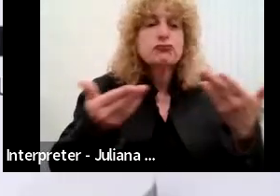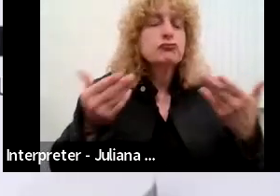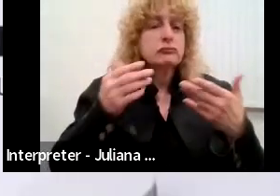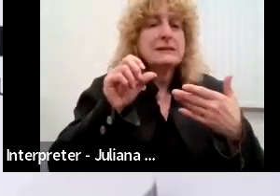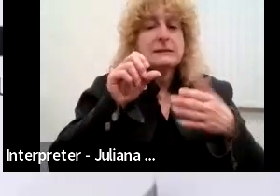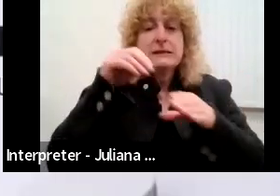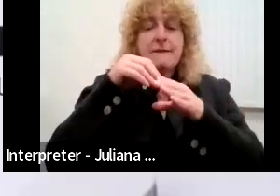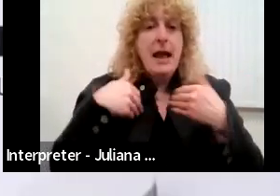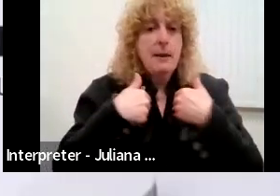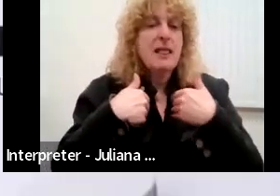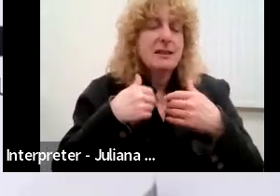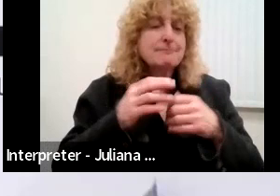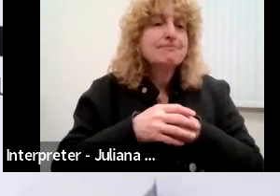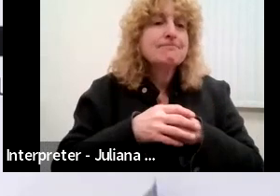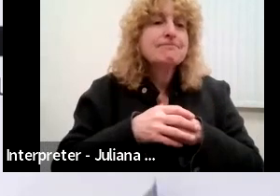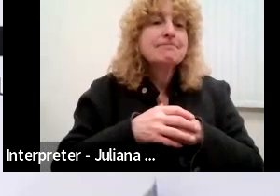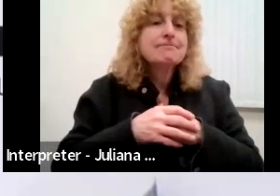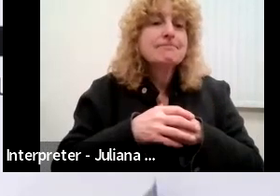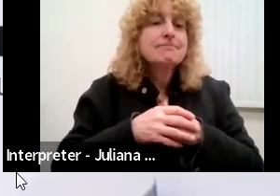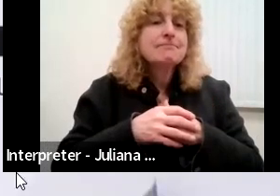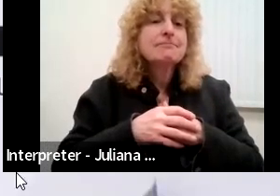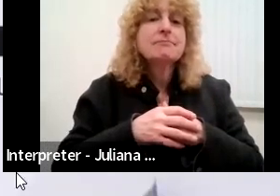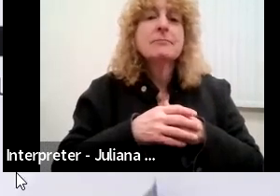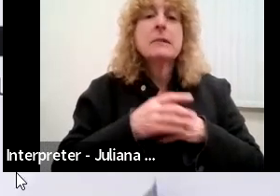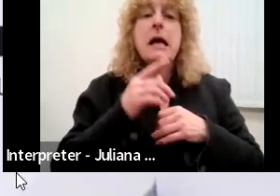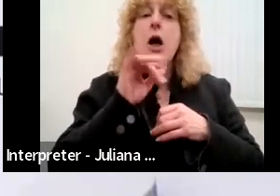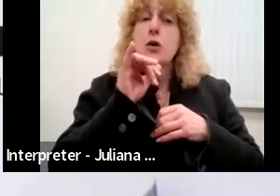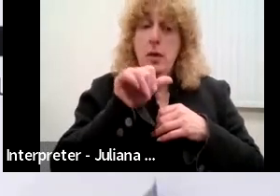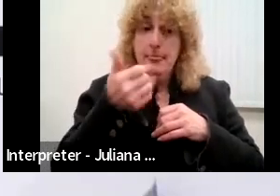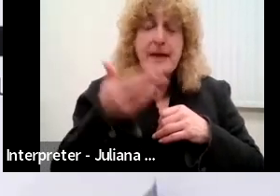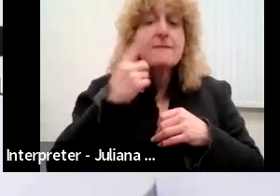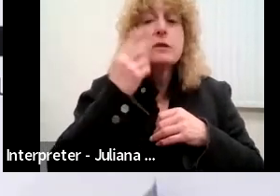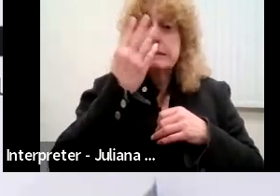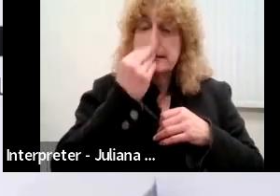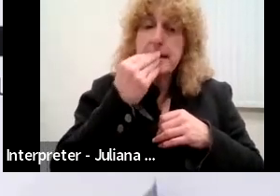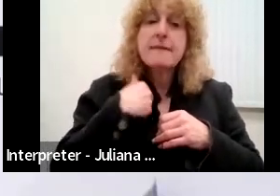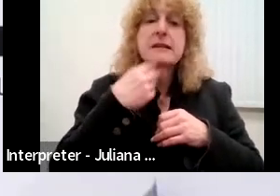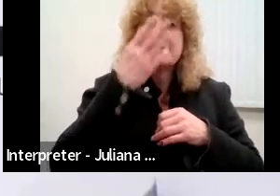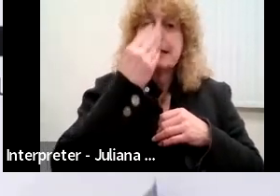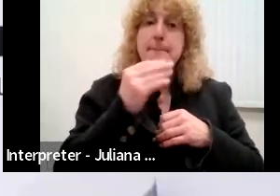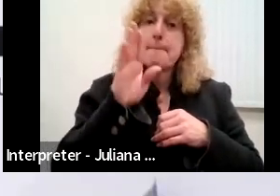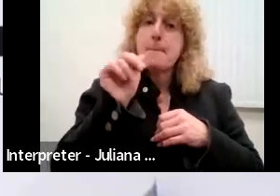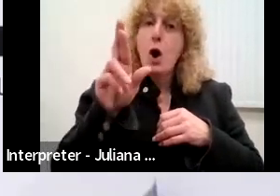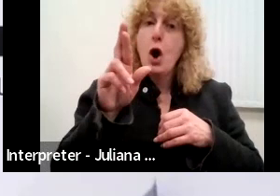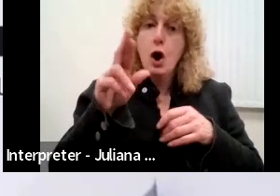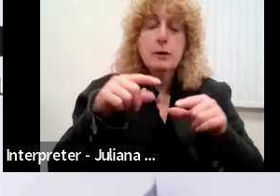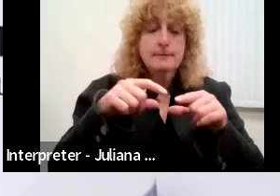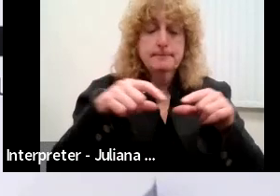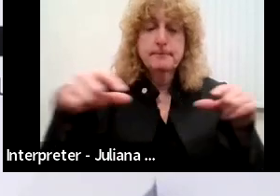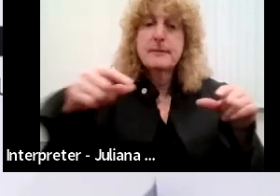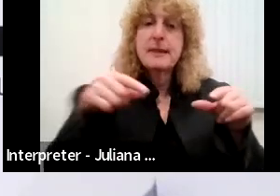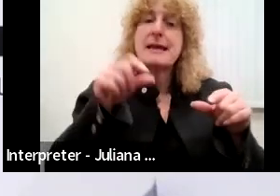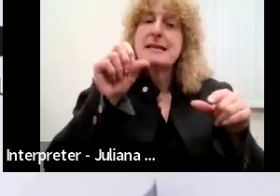Other devices for sleeping, there are sleep bars. So this is a speaker that